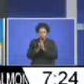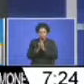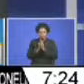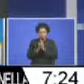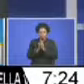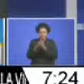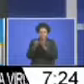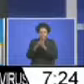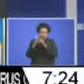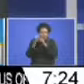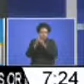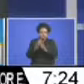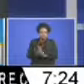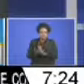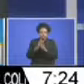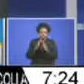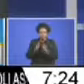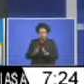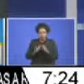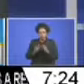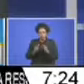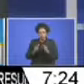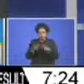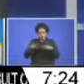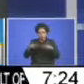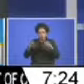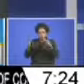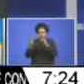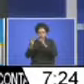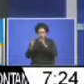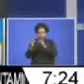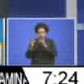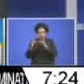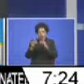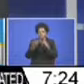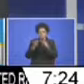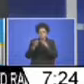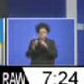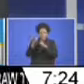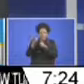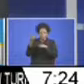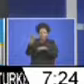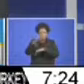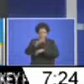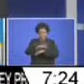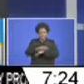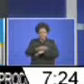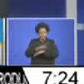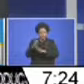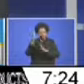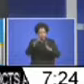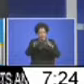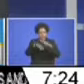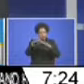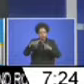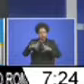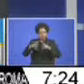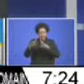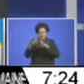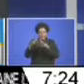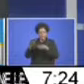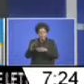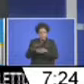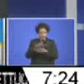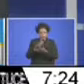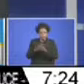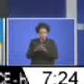Well, it's tradition for our Junkanoo groups to go head-to-head on boxing on New Year's Day to battle it out for the golden trophy, prize money, and bragging